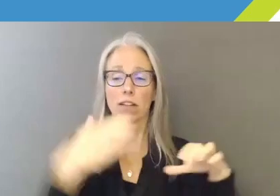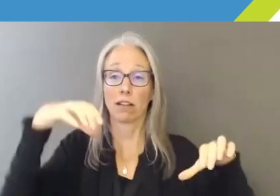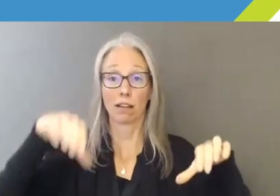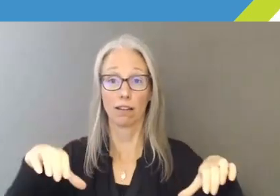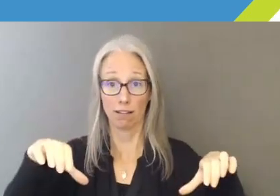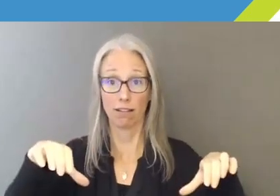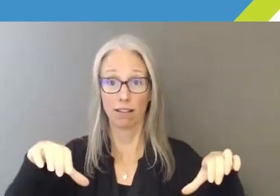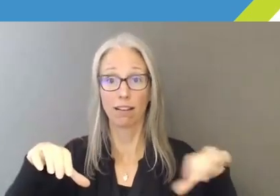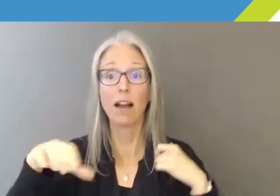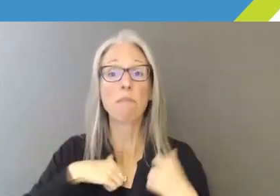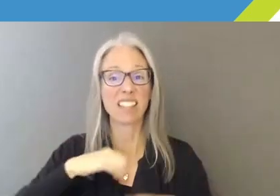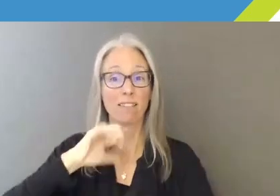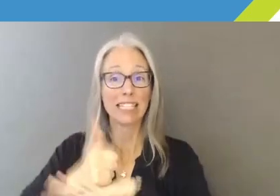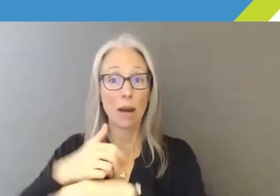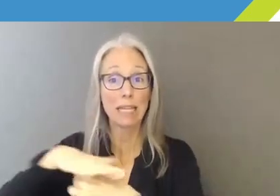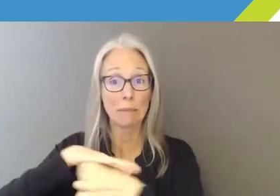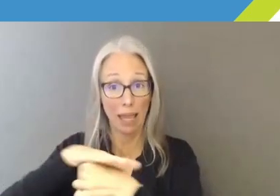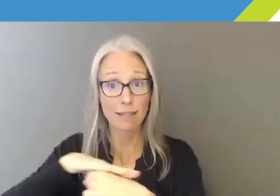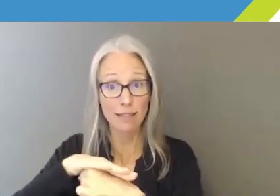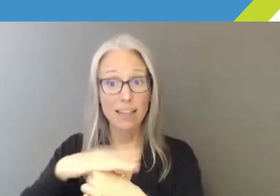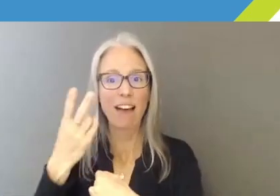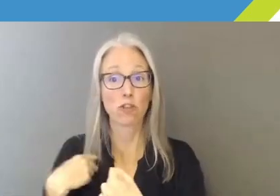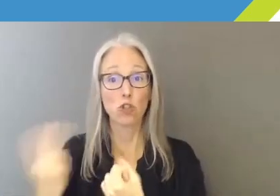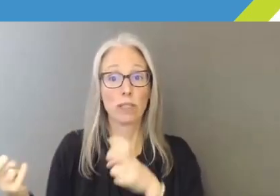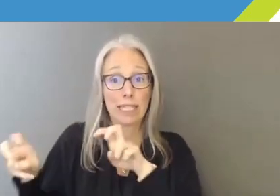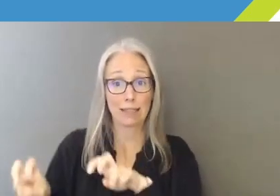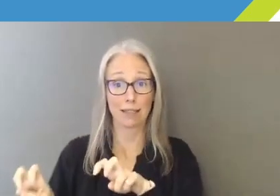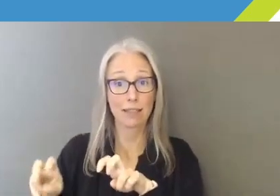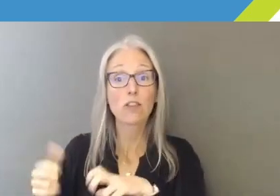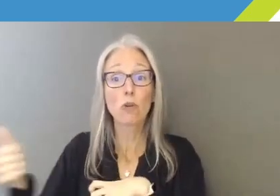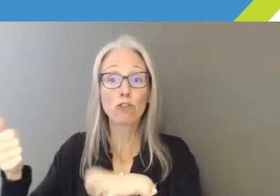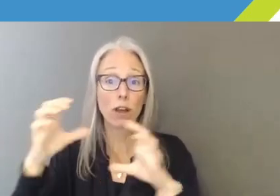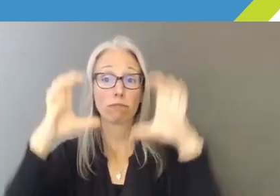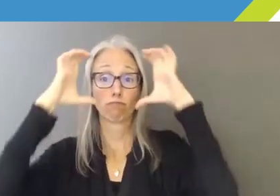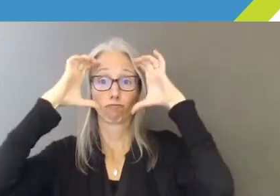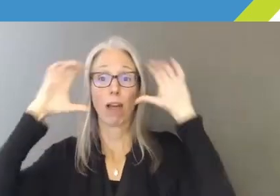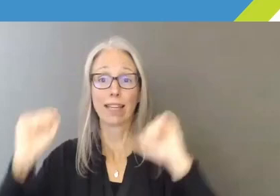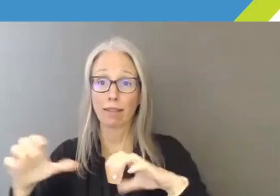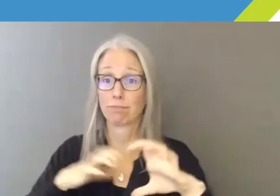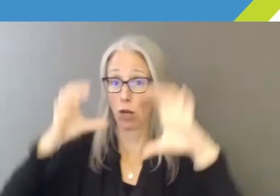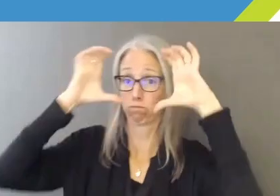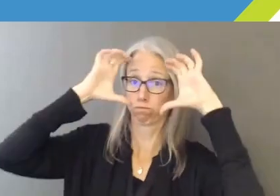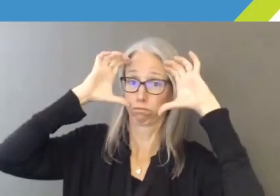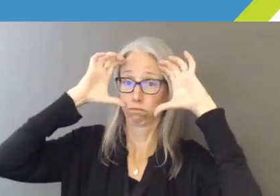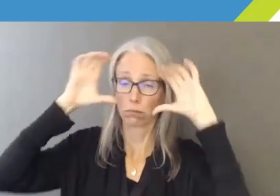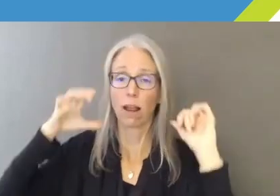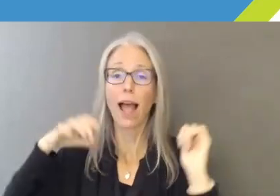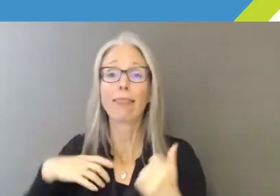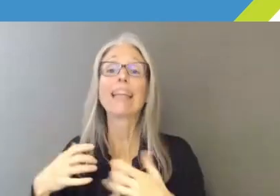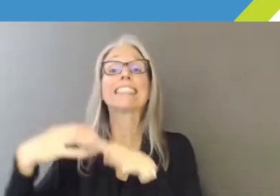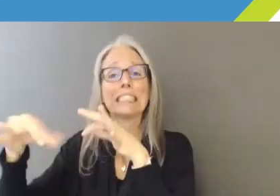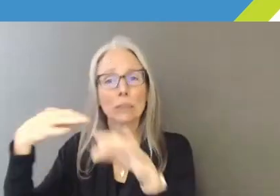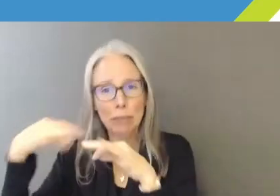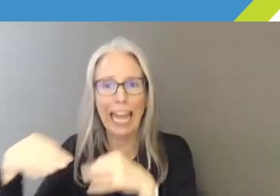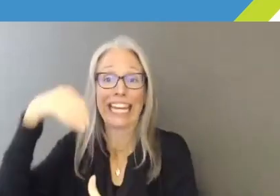we can join each other in this virtual space and kind of talk about the models in detail. So please do join me. Happy to have